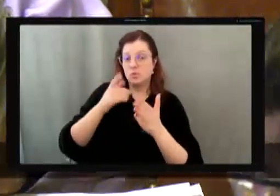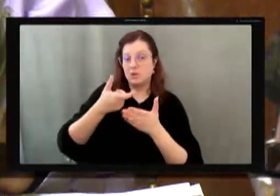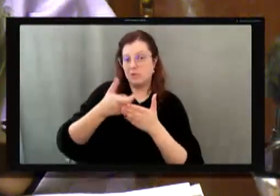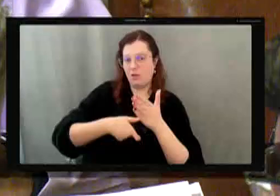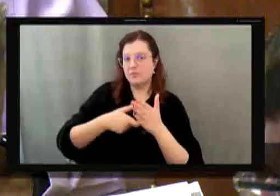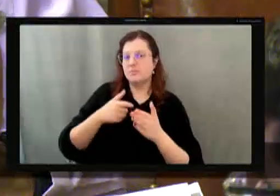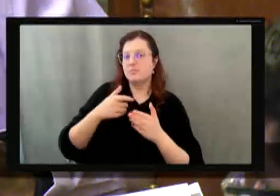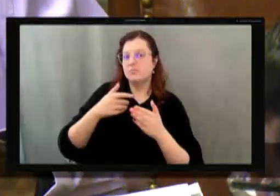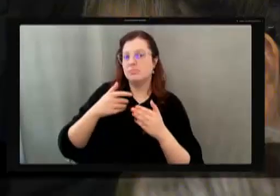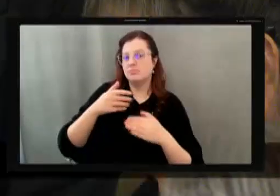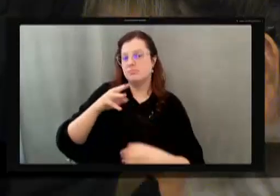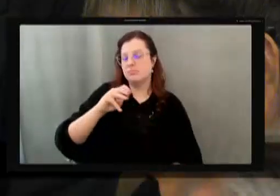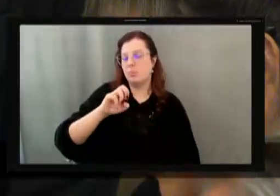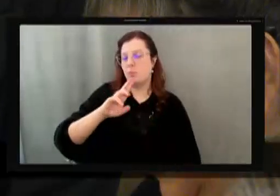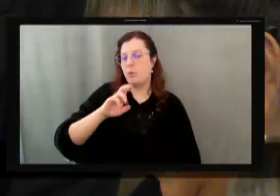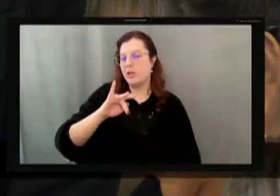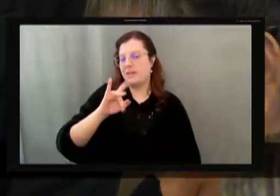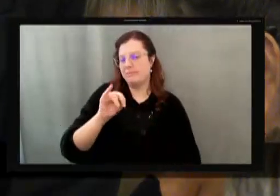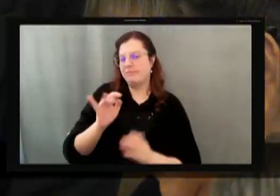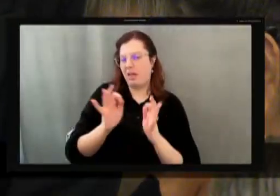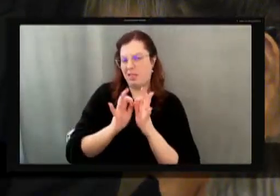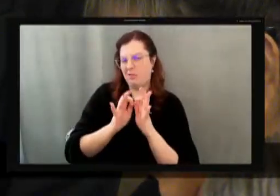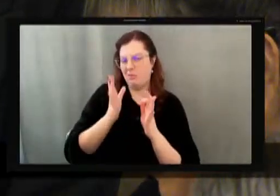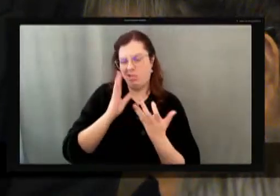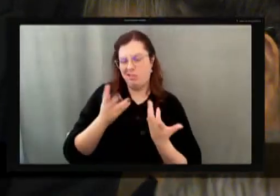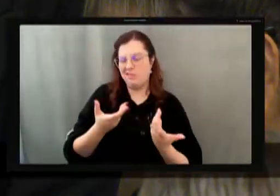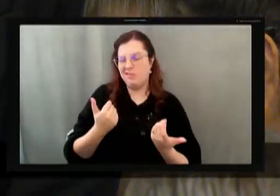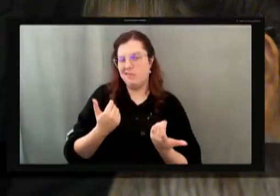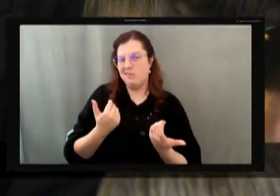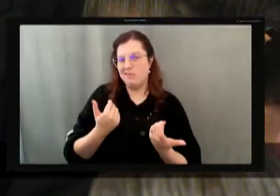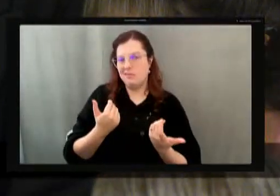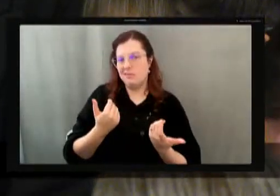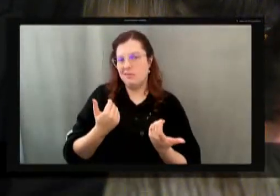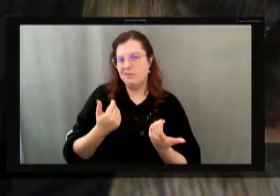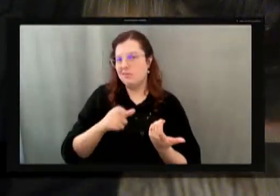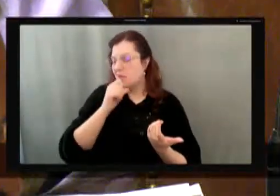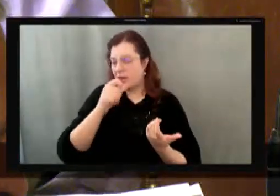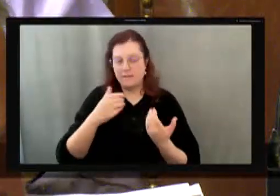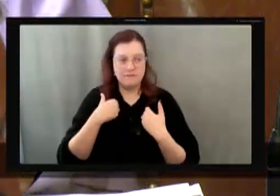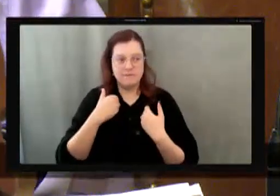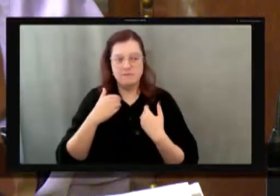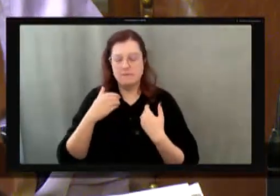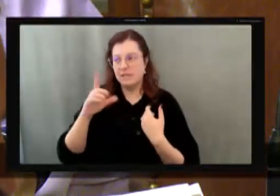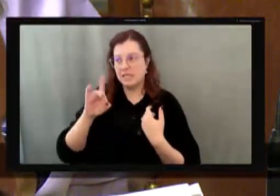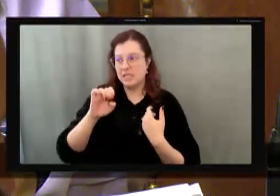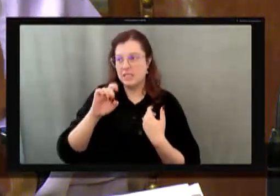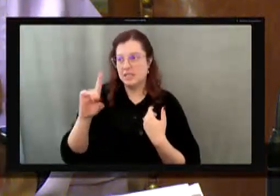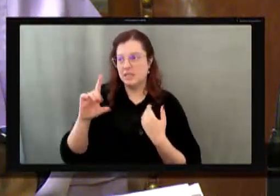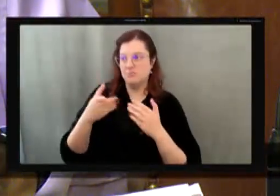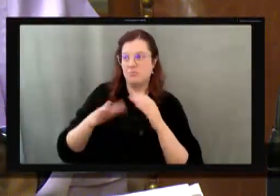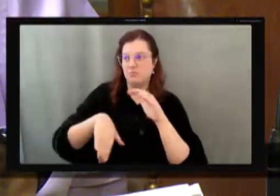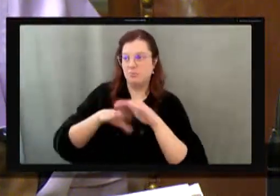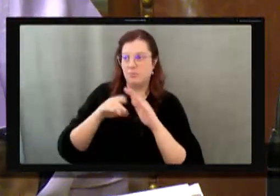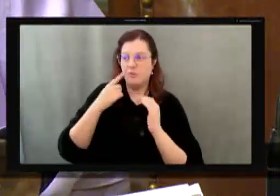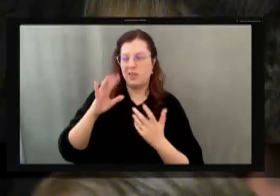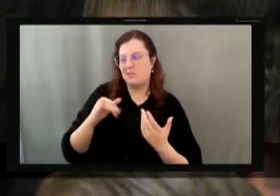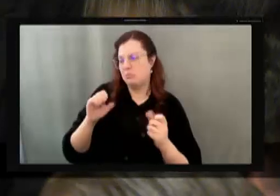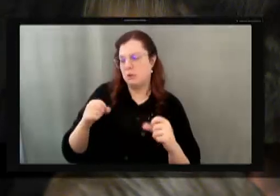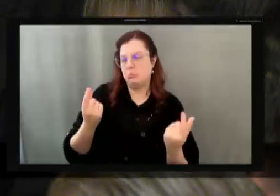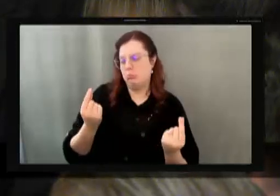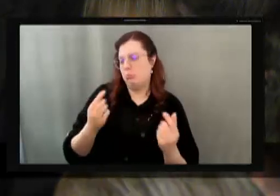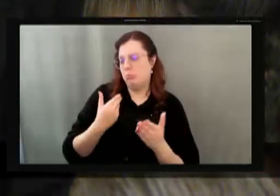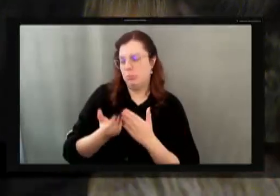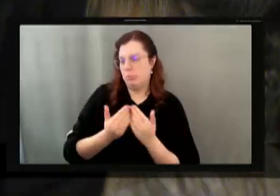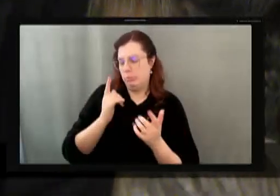So. And then they may say that there isn't a deed restriction in that. They're able, to. Okay, so they may say that it's their